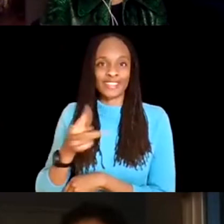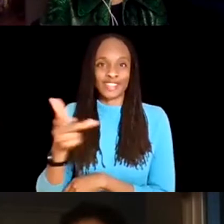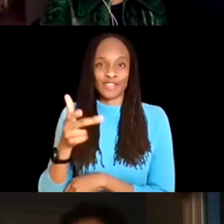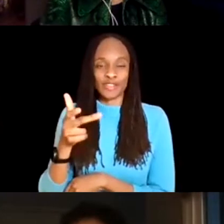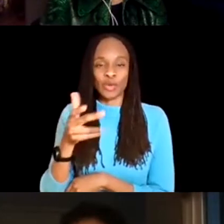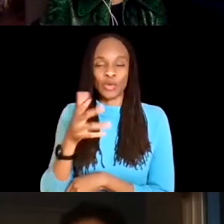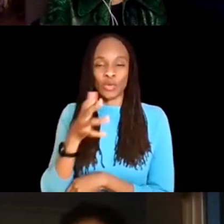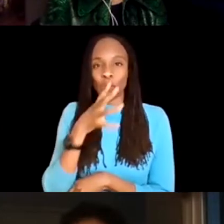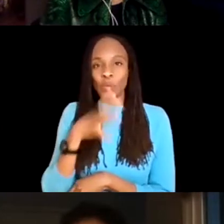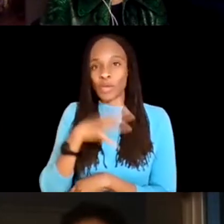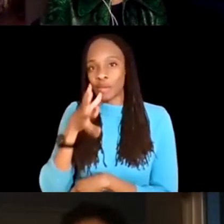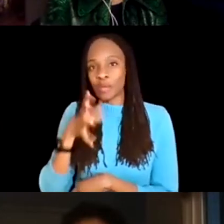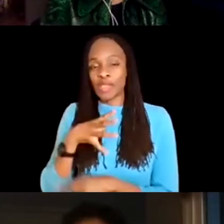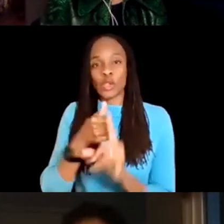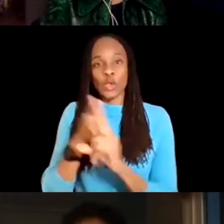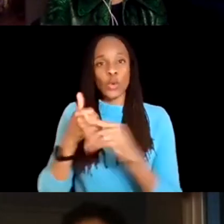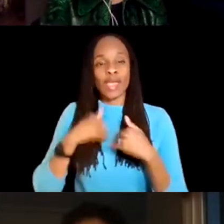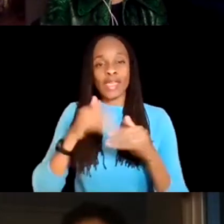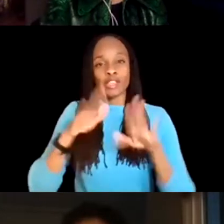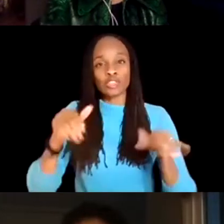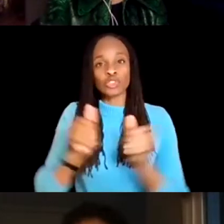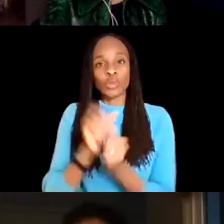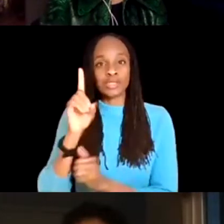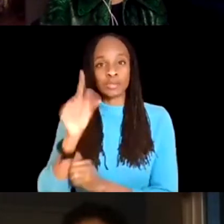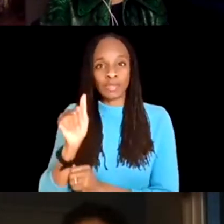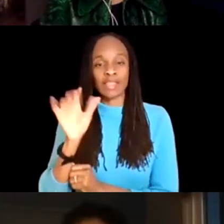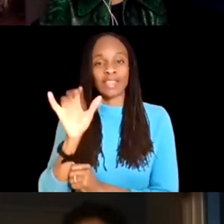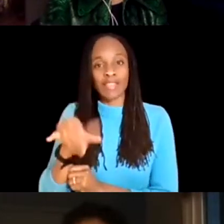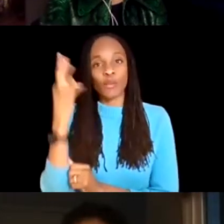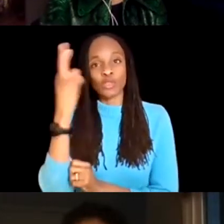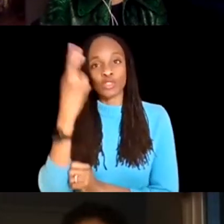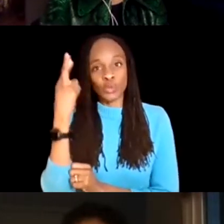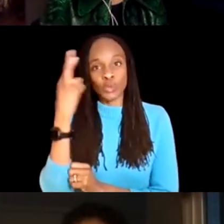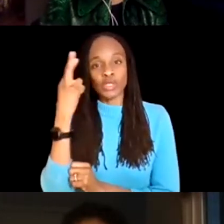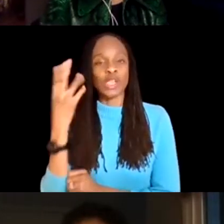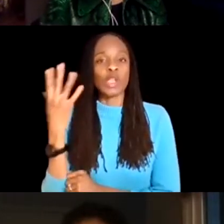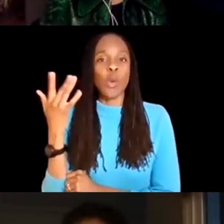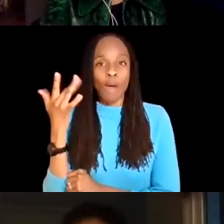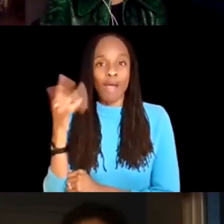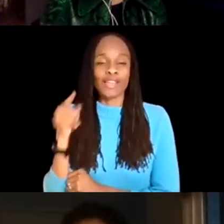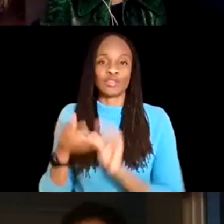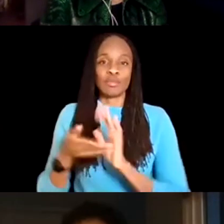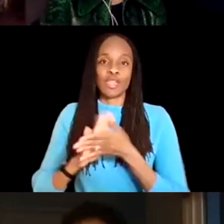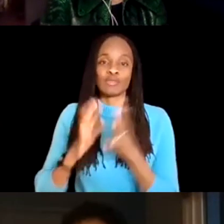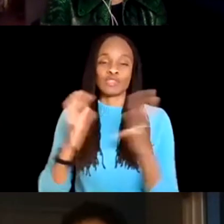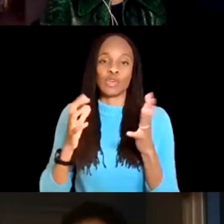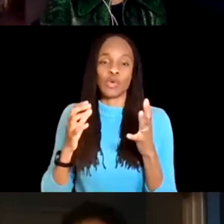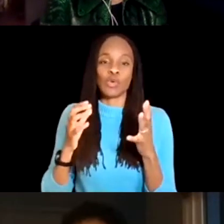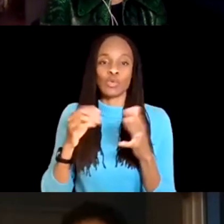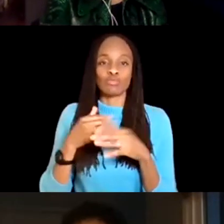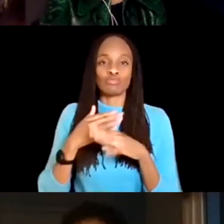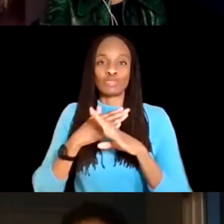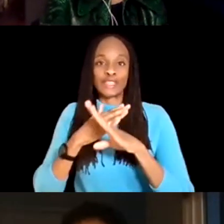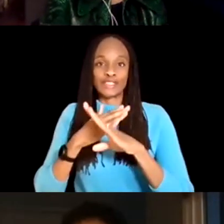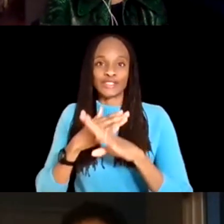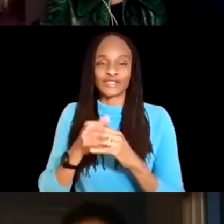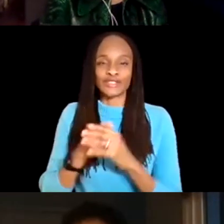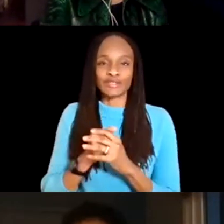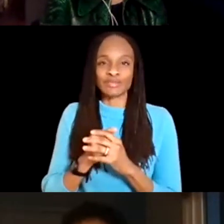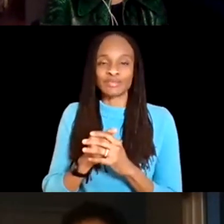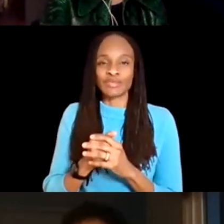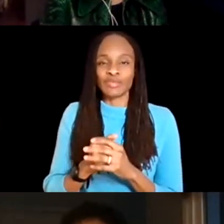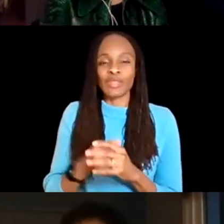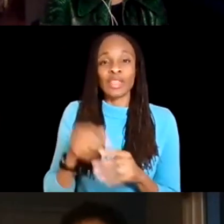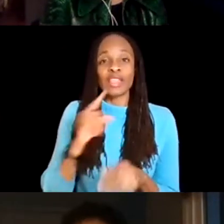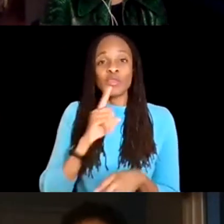with disability. And that was the reason why, you know, she became so protective and whatnot. But then in real life, May's